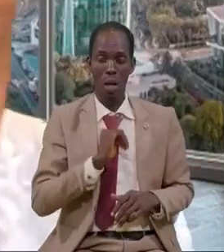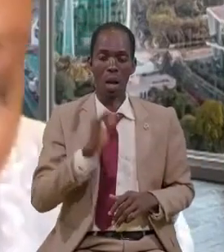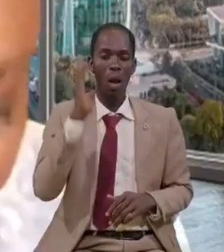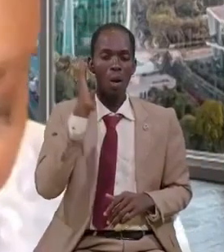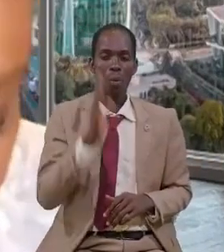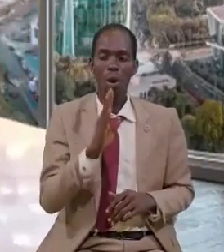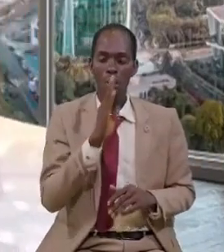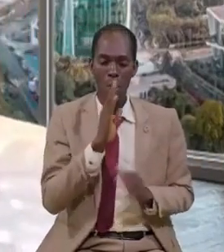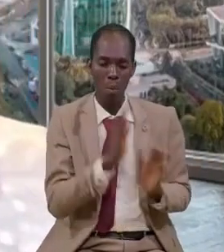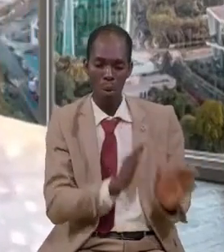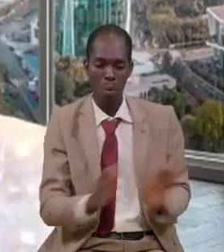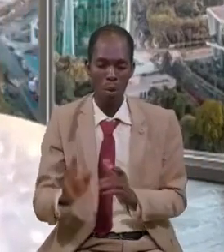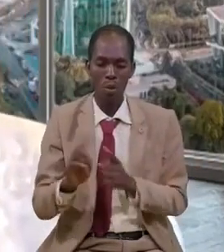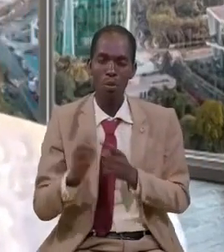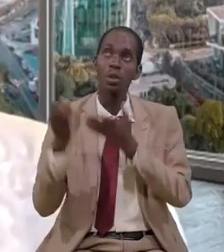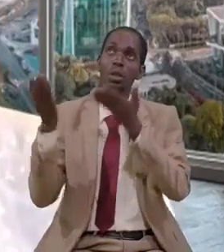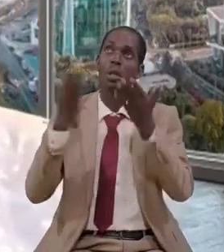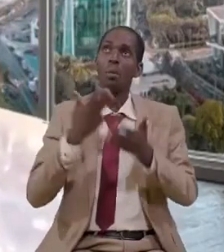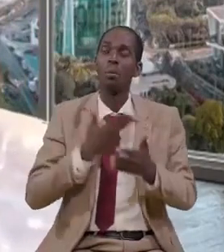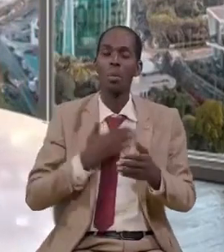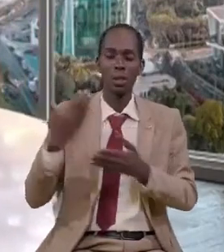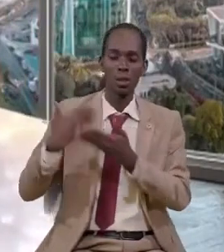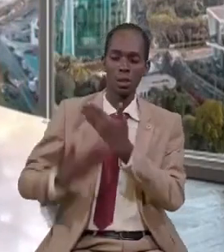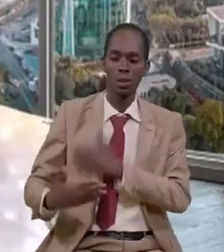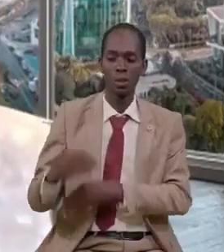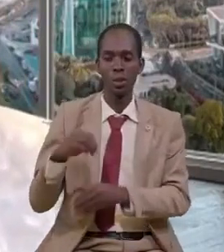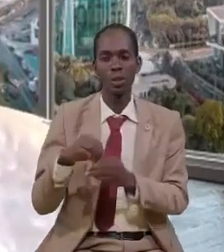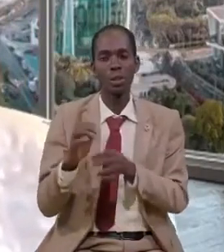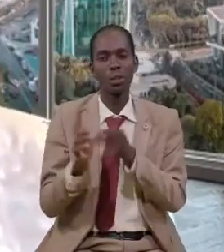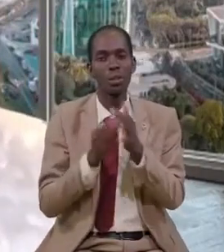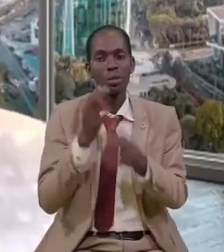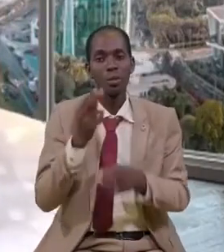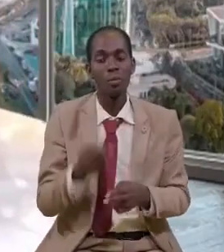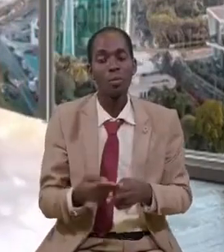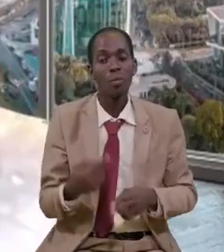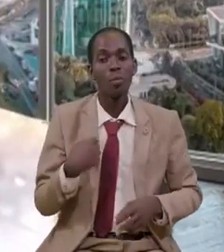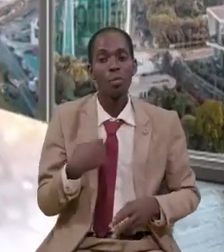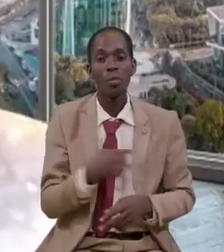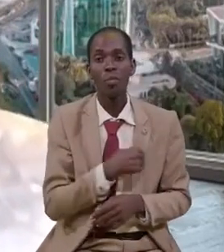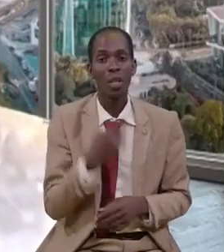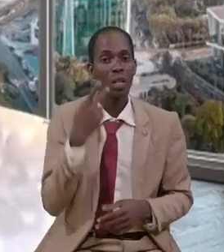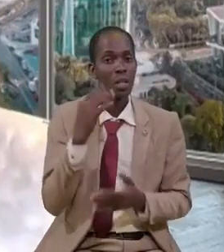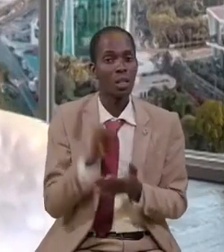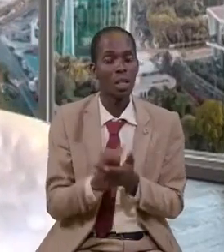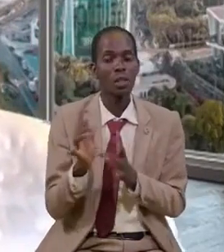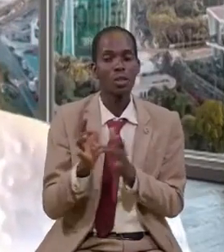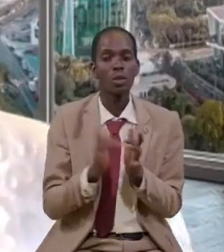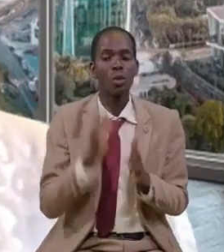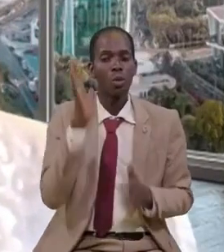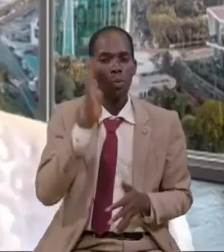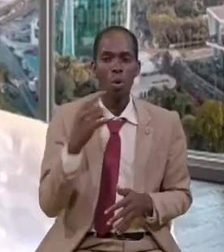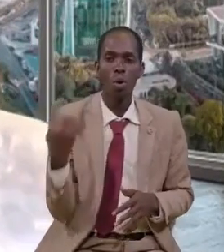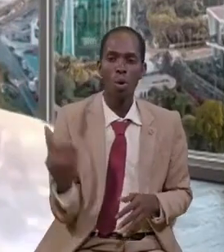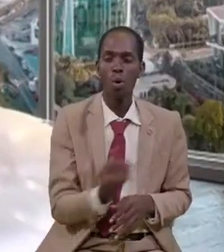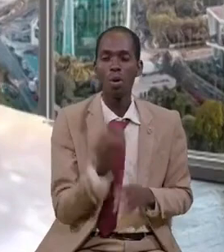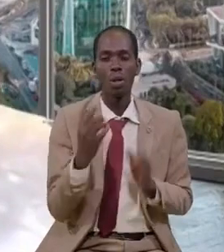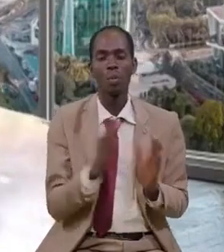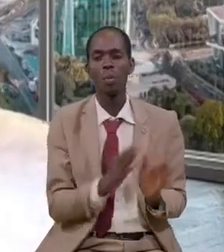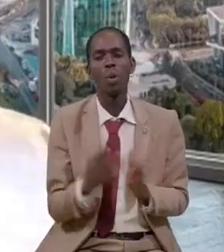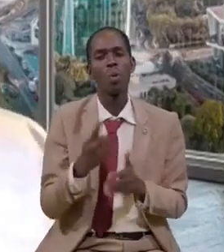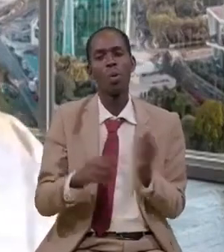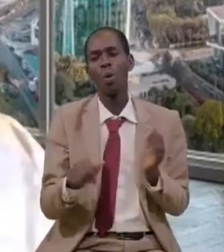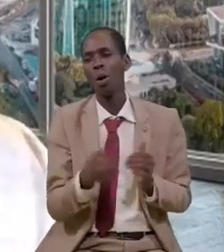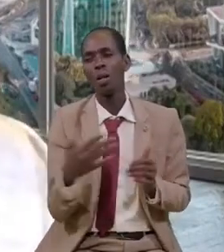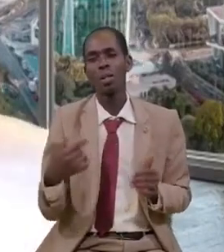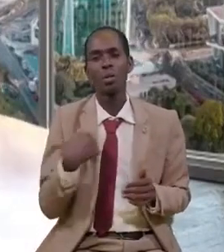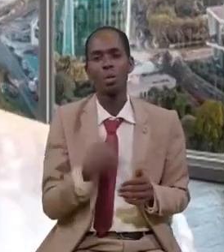in Jesus' name. So we see that Jesus was always prepared. Now, what else do we see? We see that Jesus